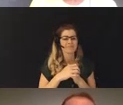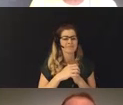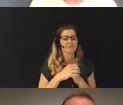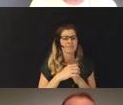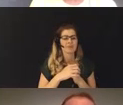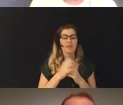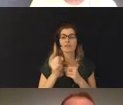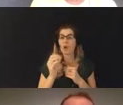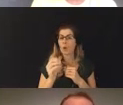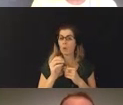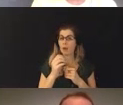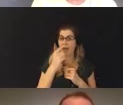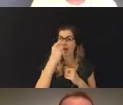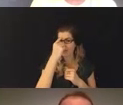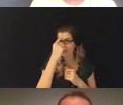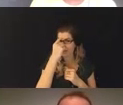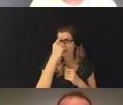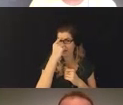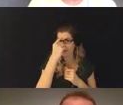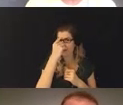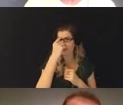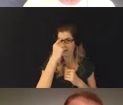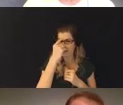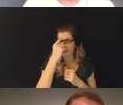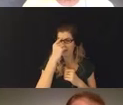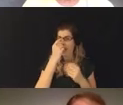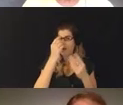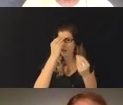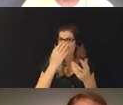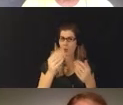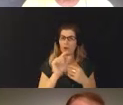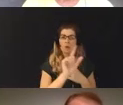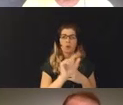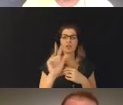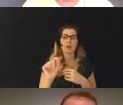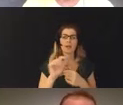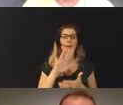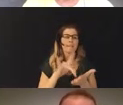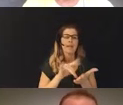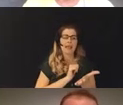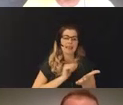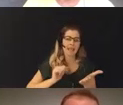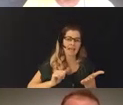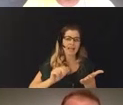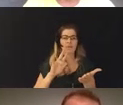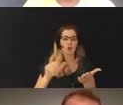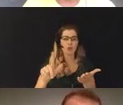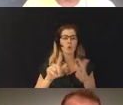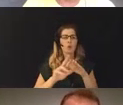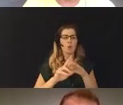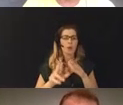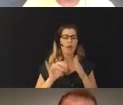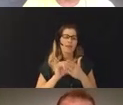So I think I want to let you know that the 2020 Mid-Atlantic Teaching Artists Virtual Retreat is a